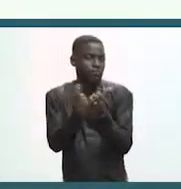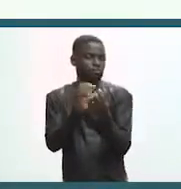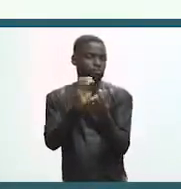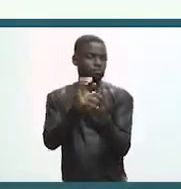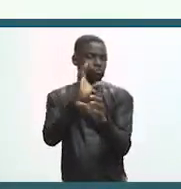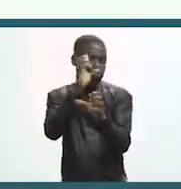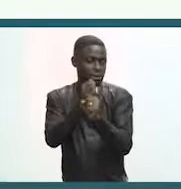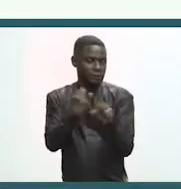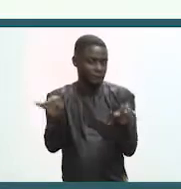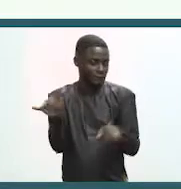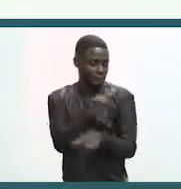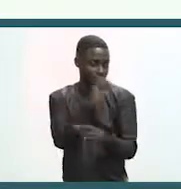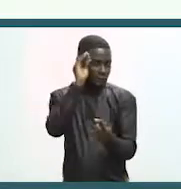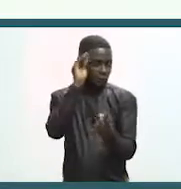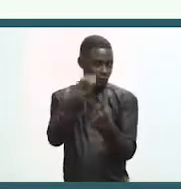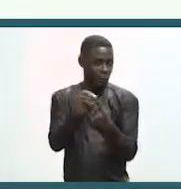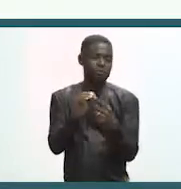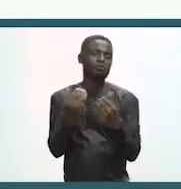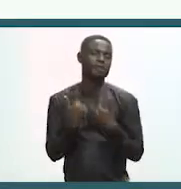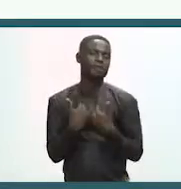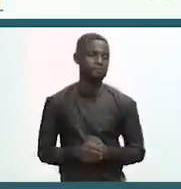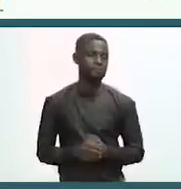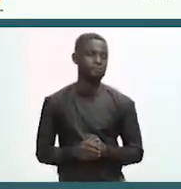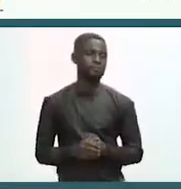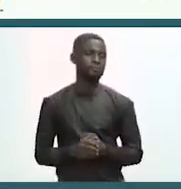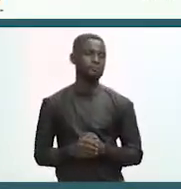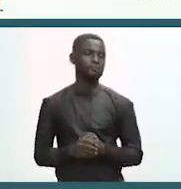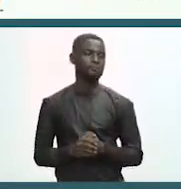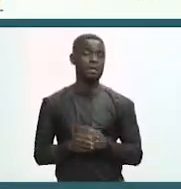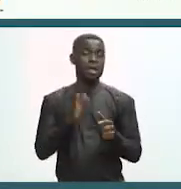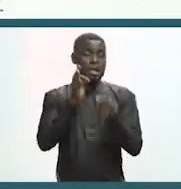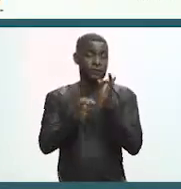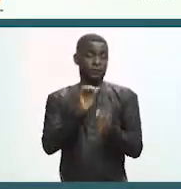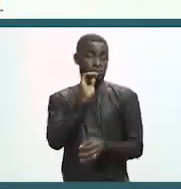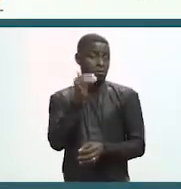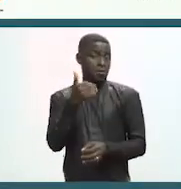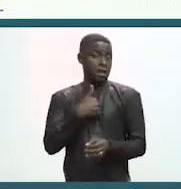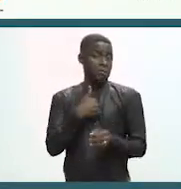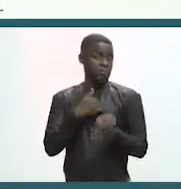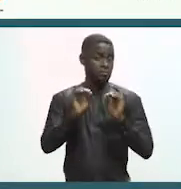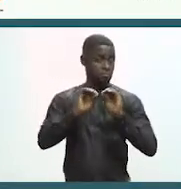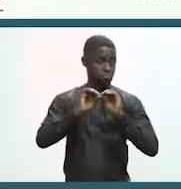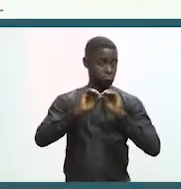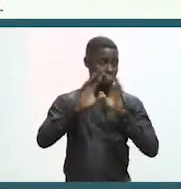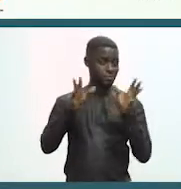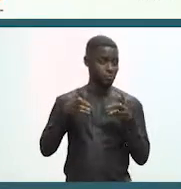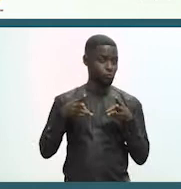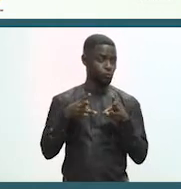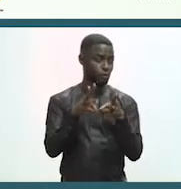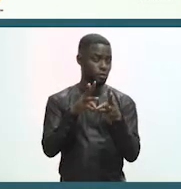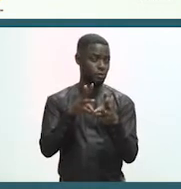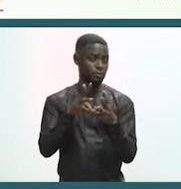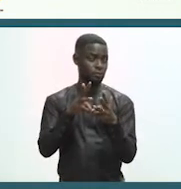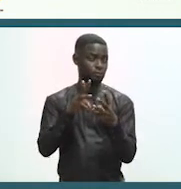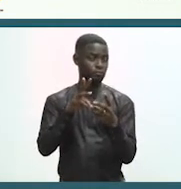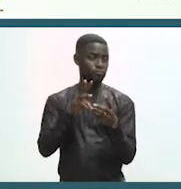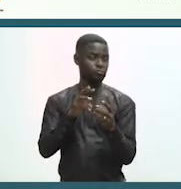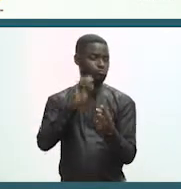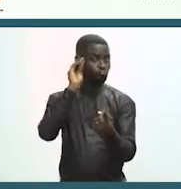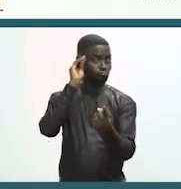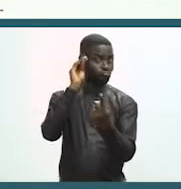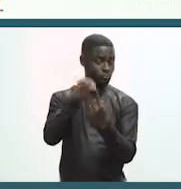the same goals you have. If you do not have a clear path to the current